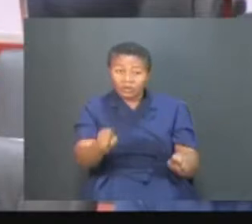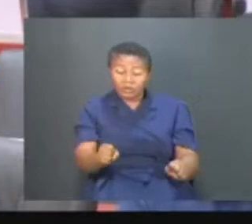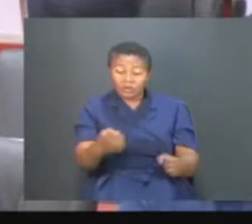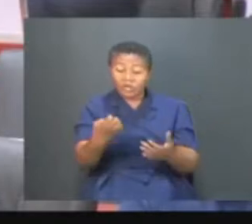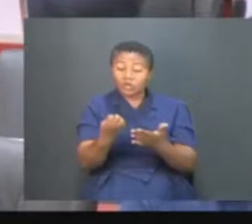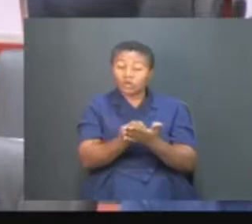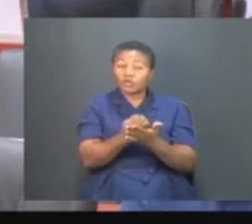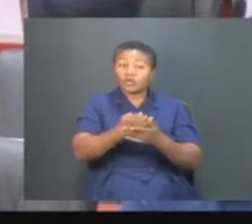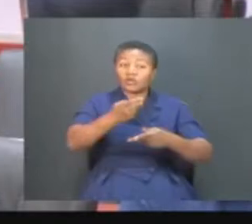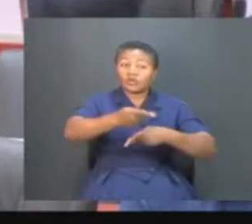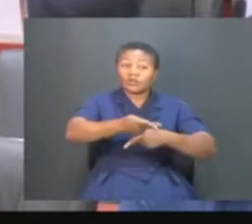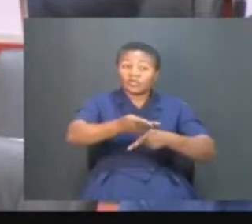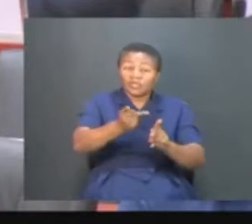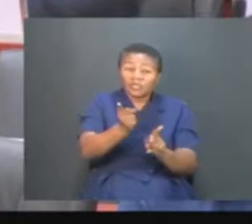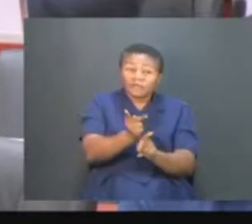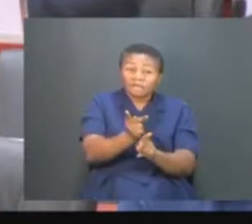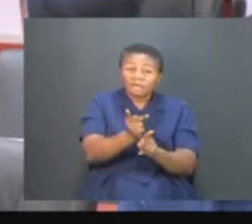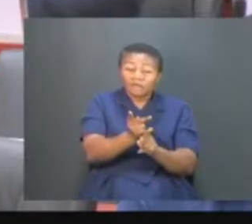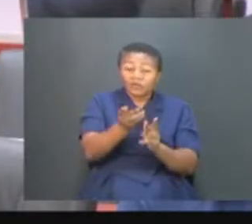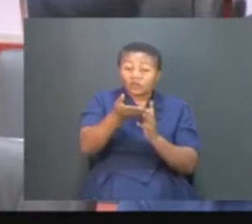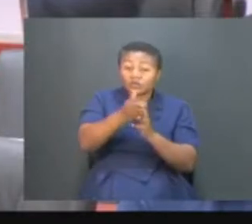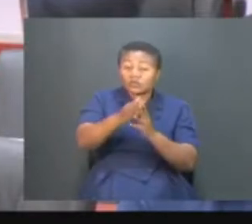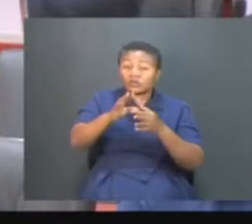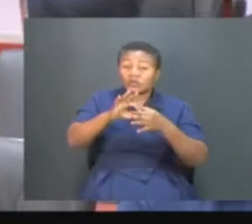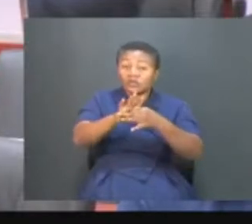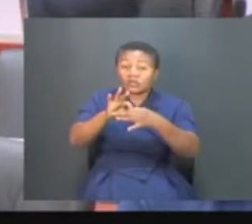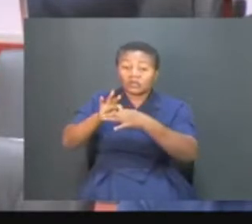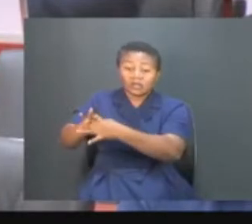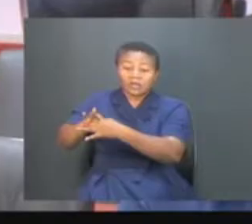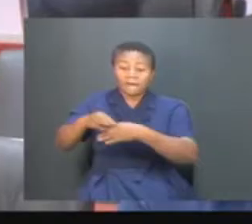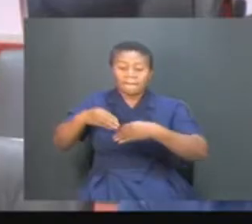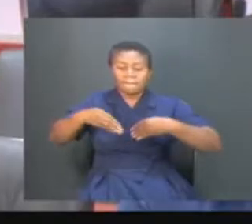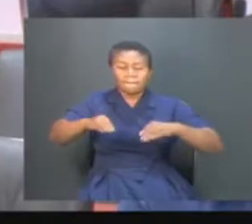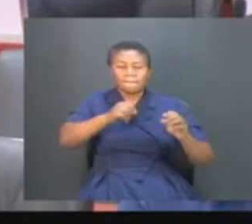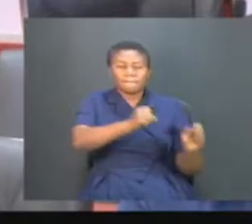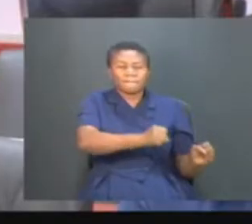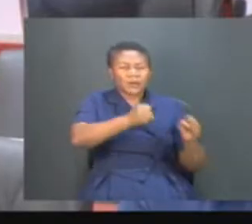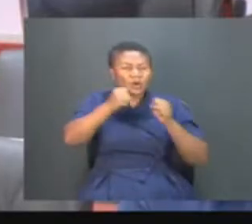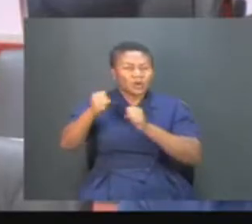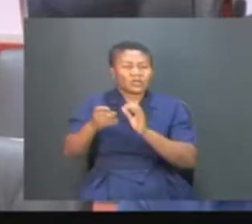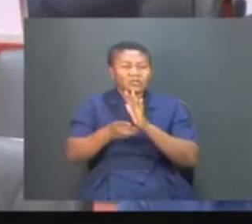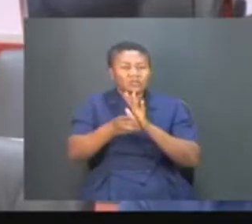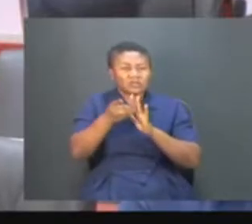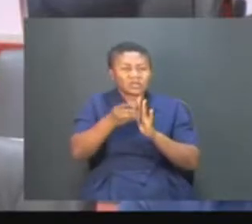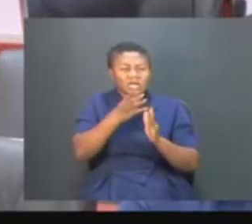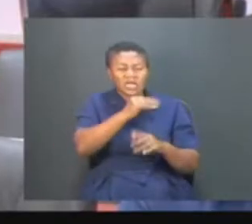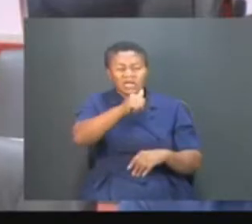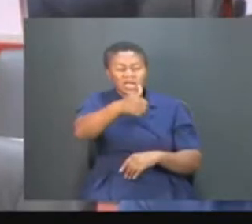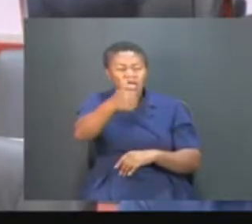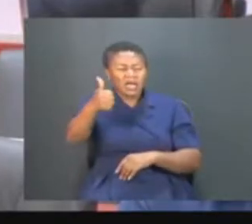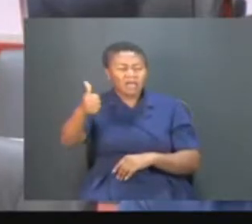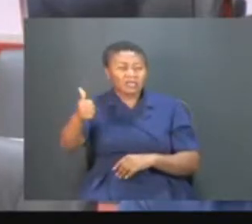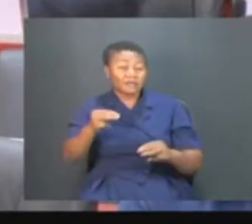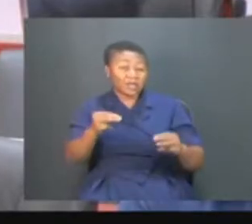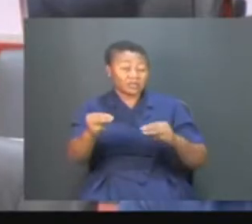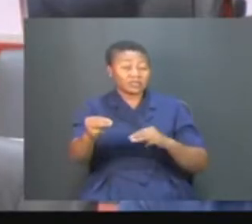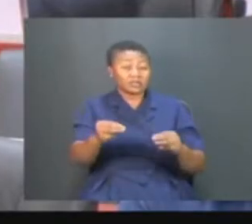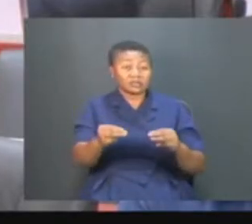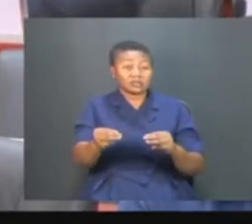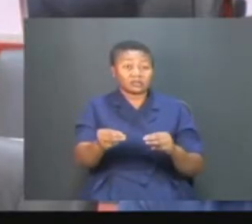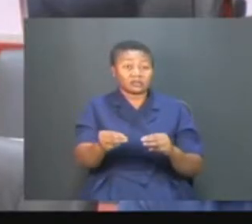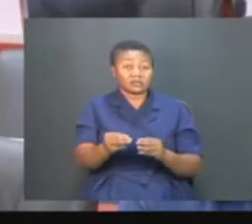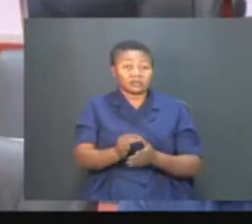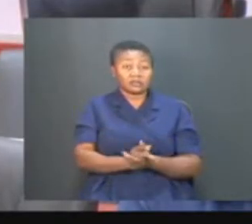production, supply chain, market and labor power development, and to provide related matters. Mr. Speaker, for you to